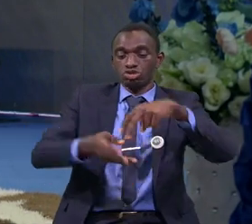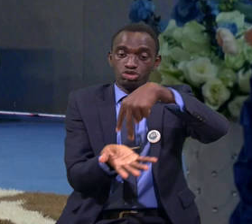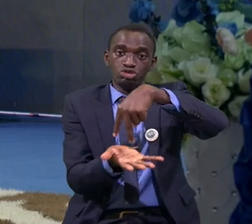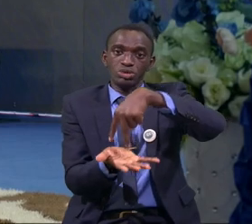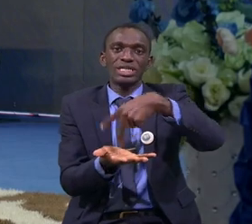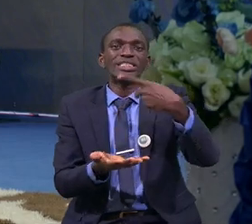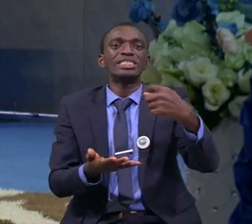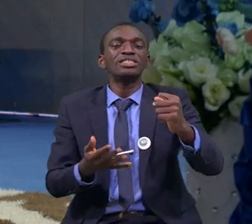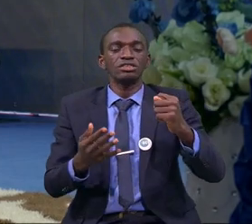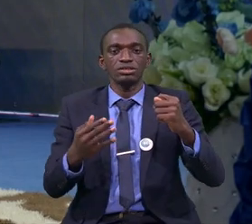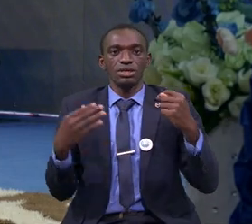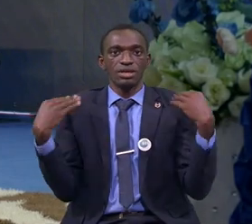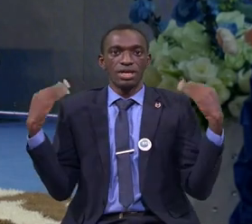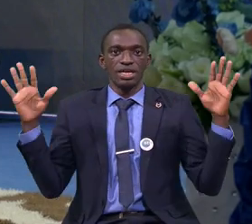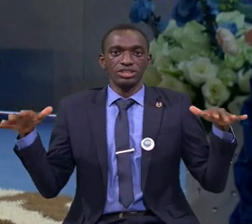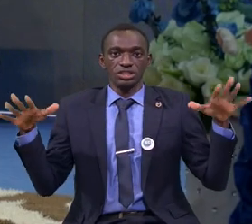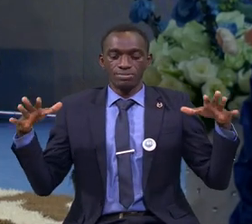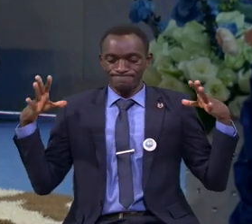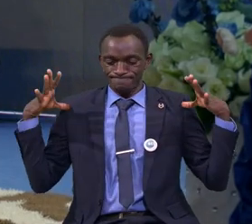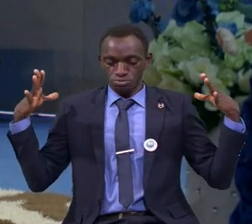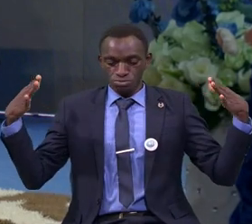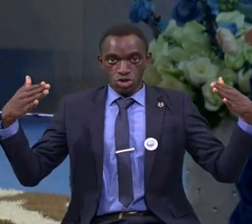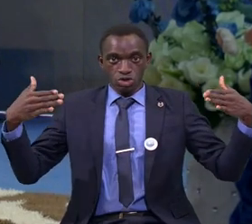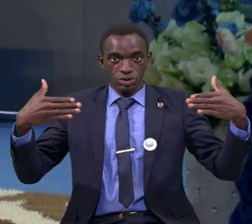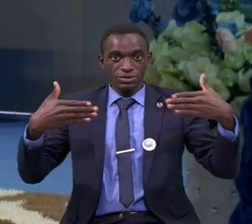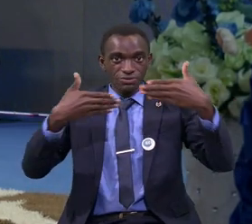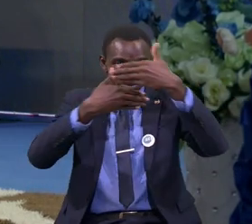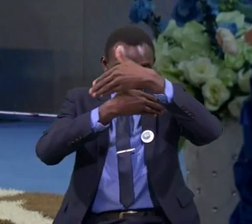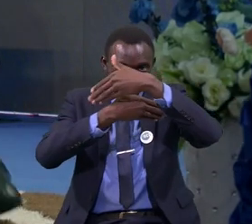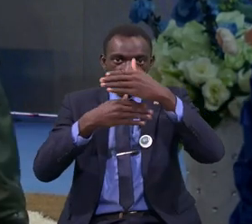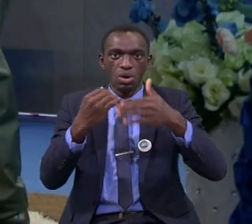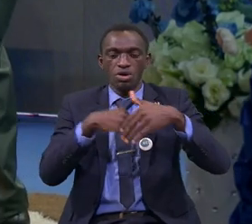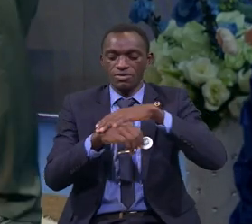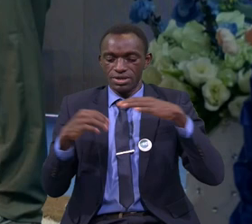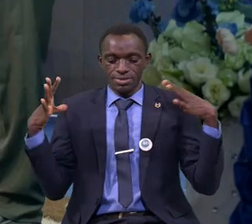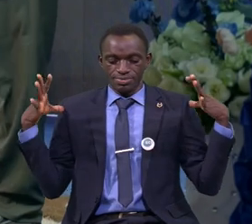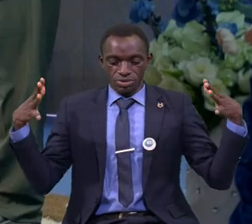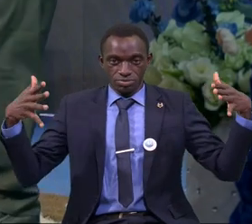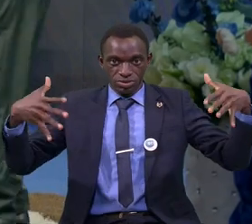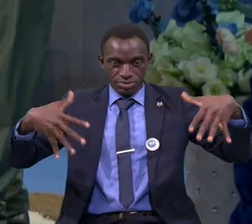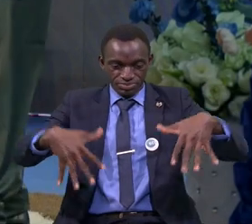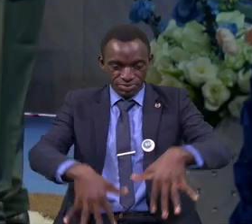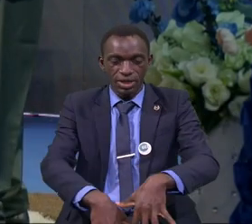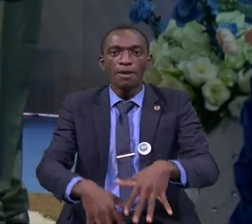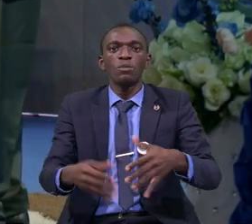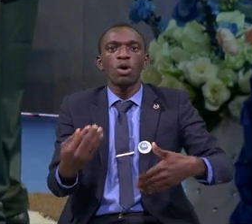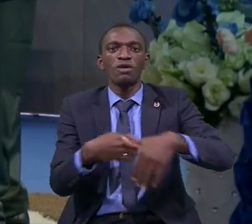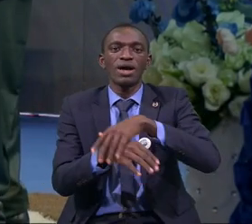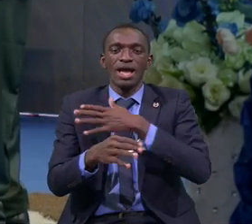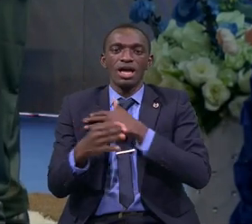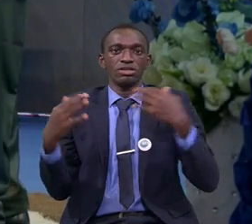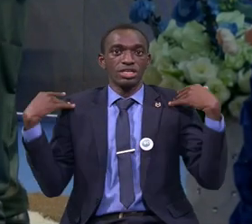wings. With a twain he covered his face. And with twain he covered his feet. And